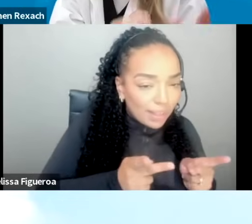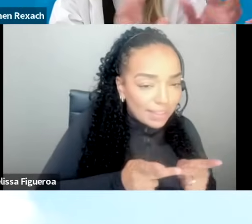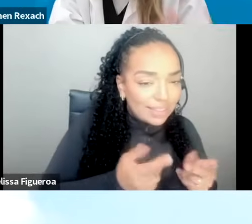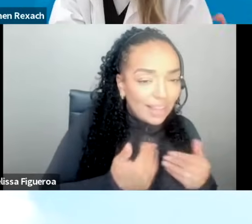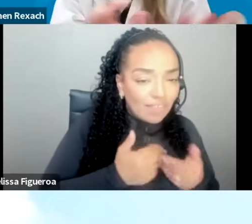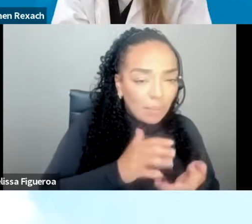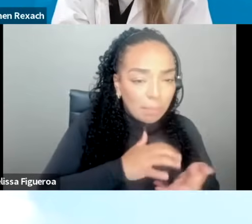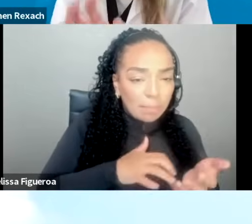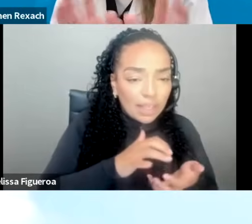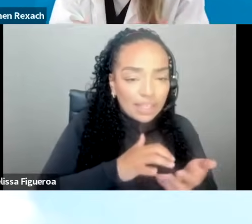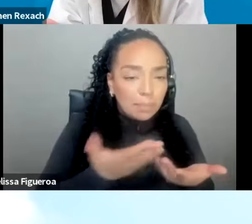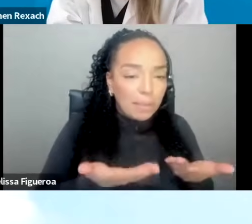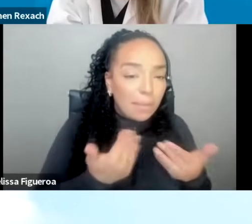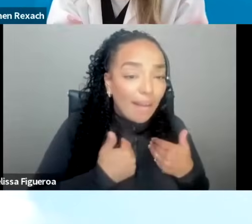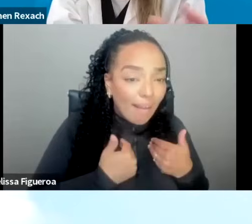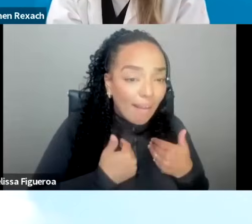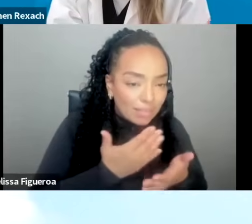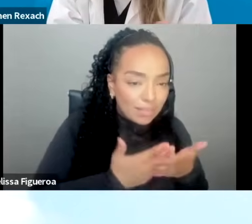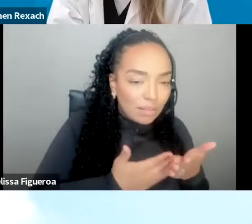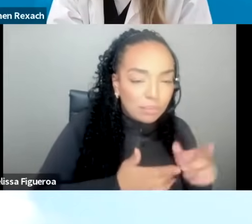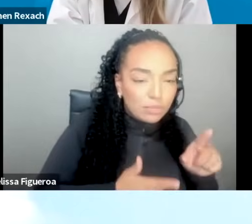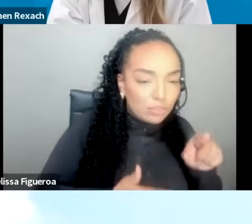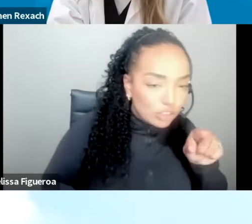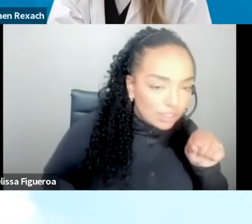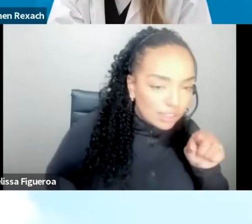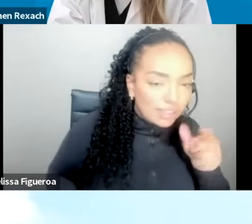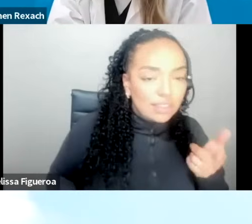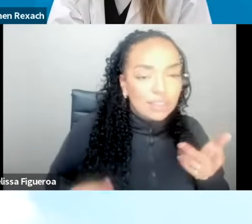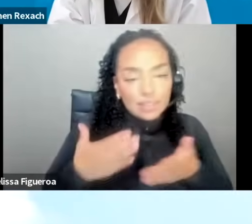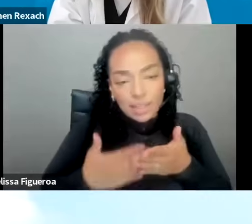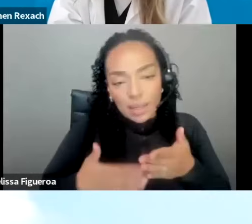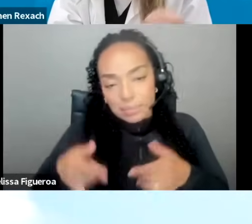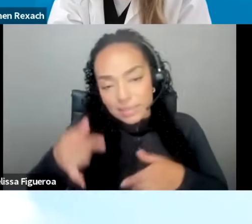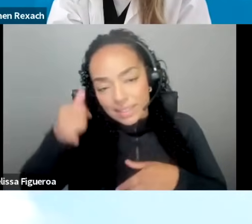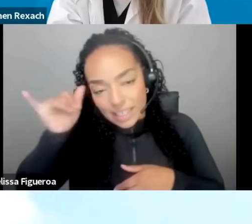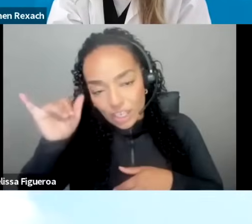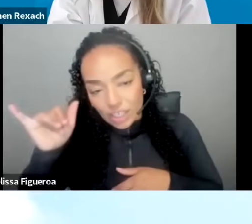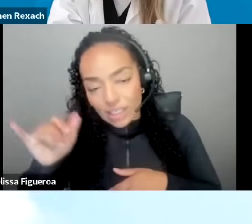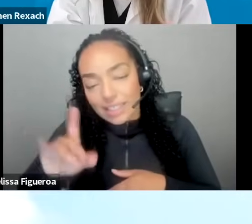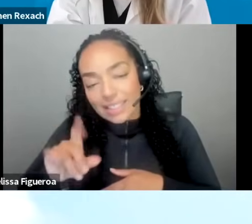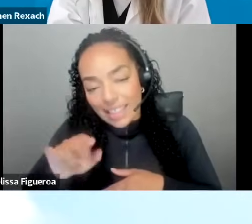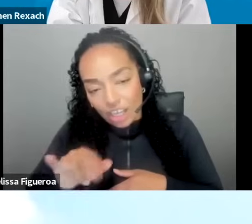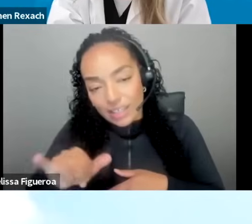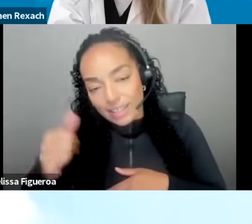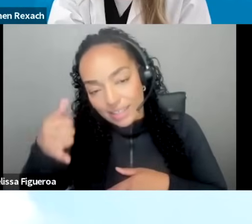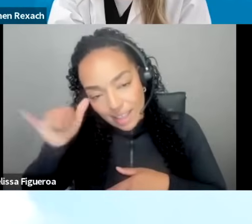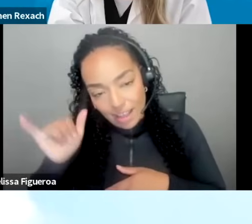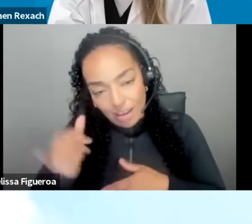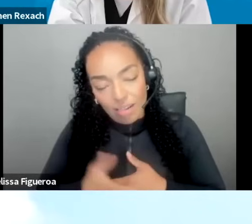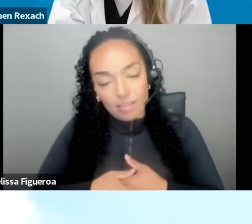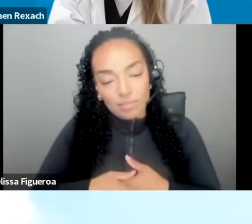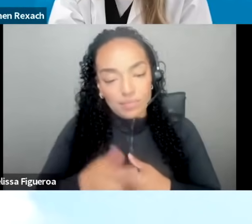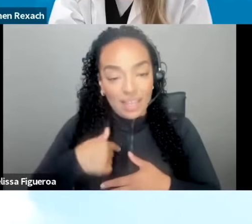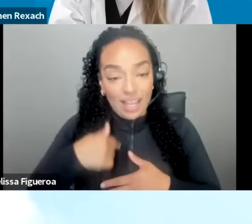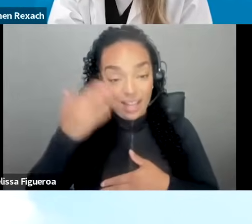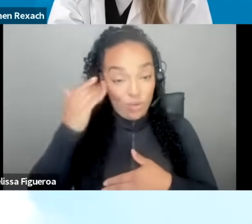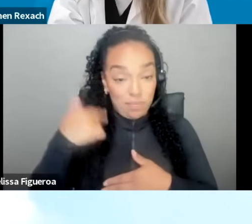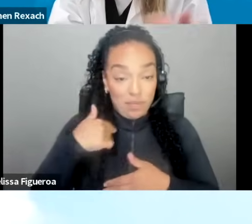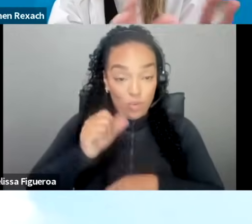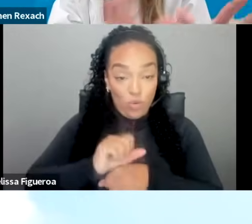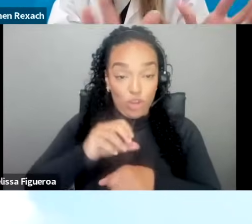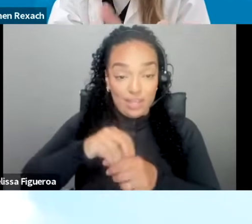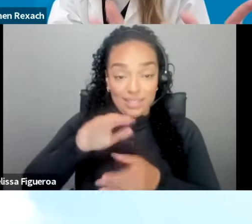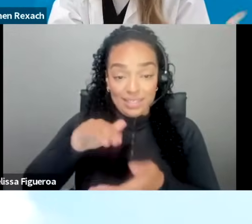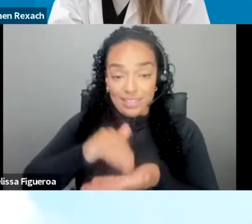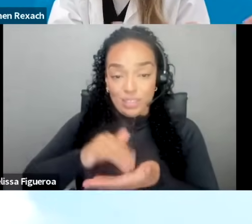populations, like you might have chickens and you might have dairy cattle? Because I know when I was working in Central California area, there